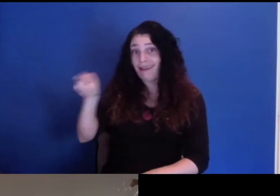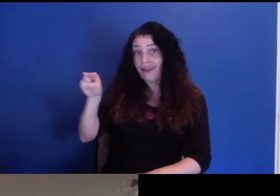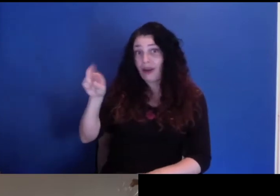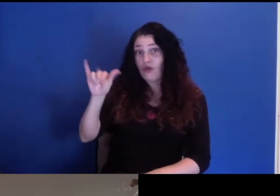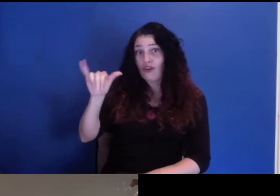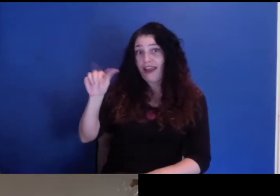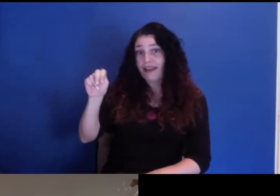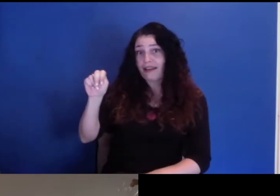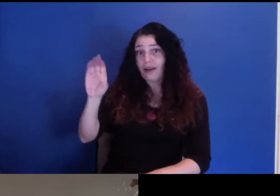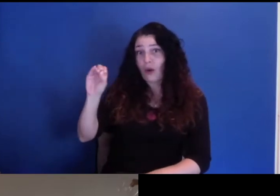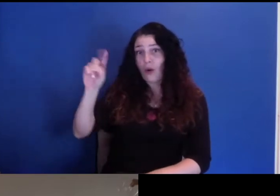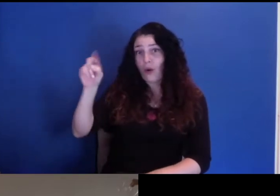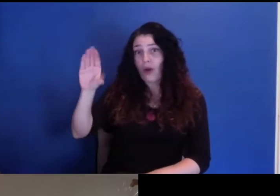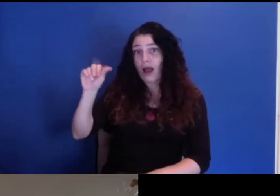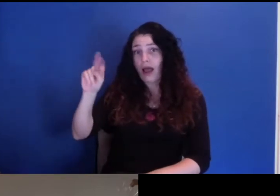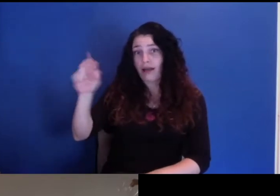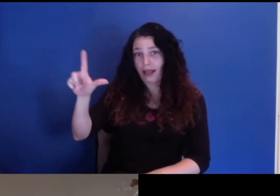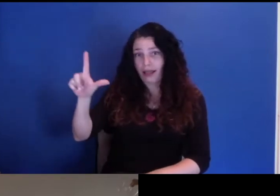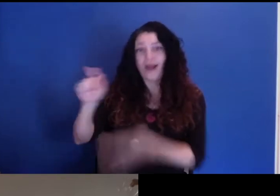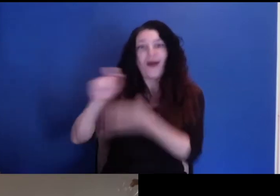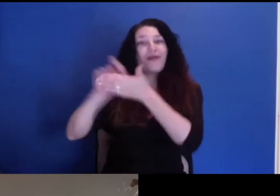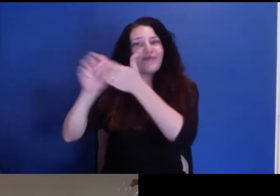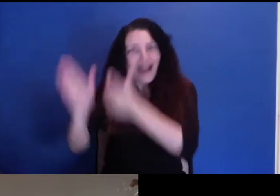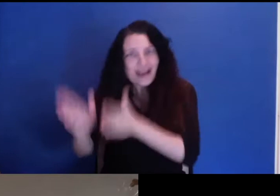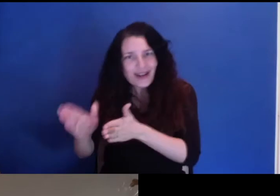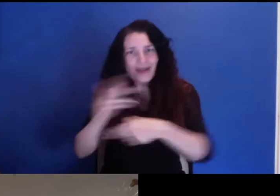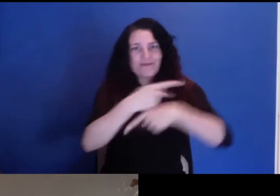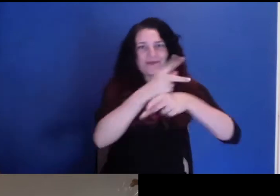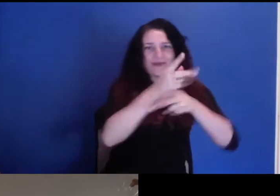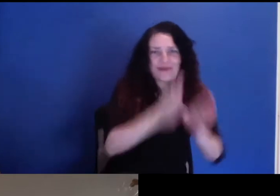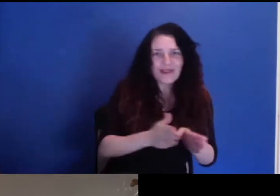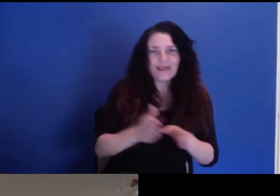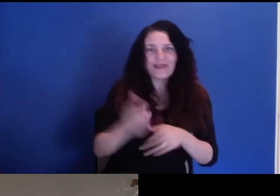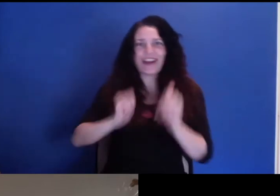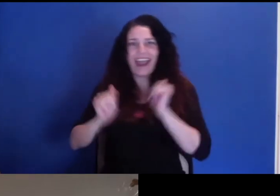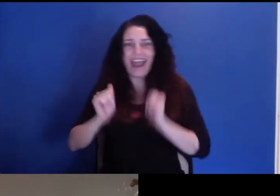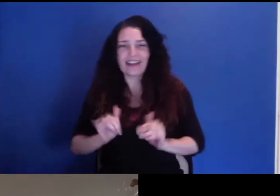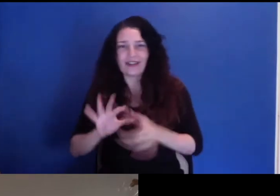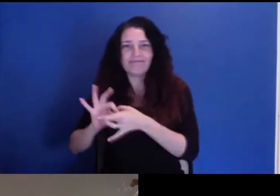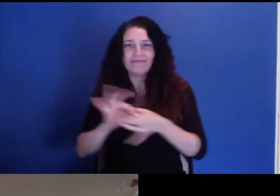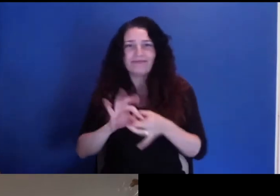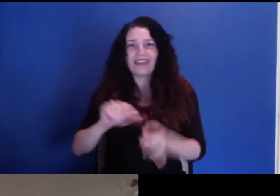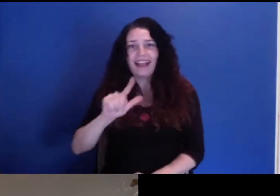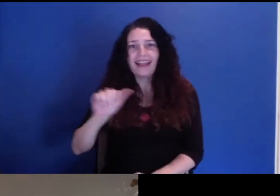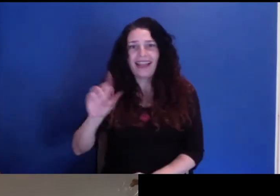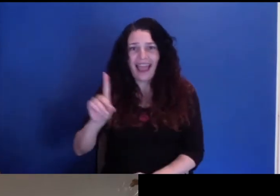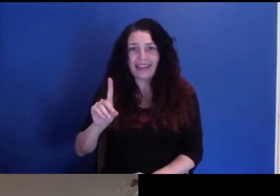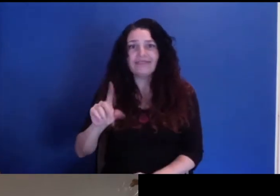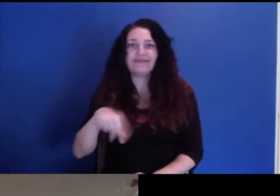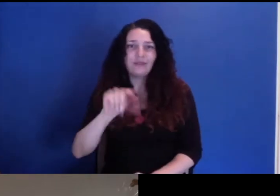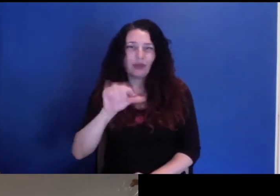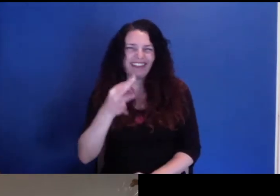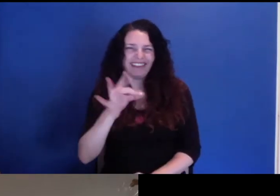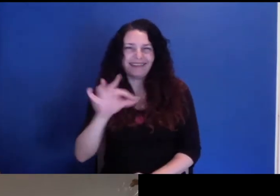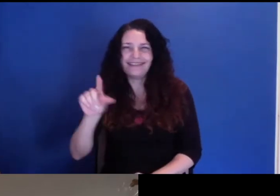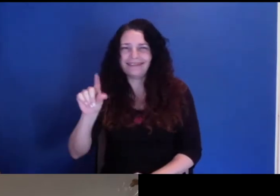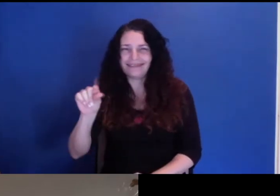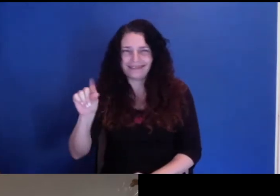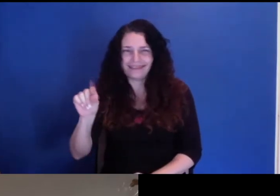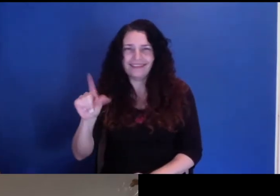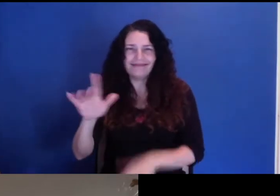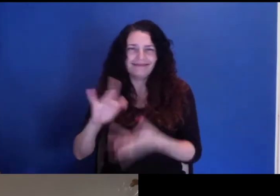writer, producer, and actor. And according to GLAAD 2019-2020, we are on TV report,